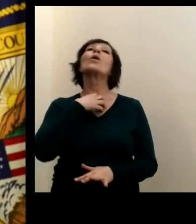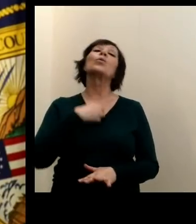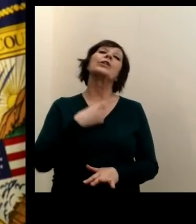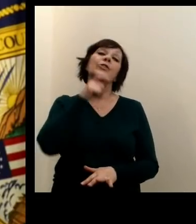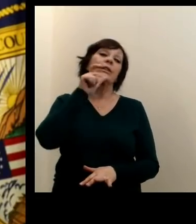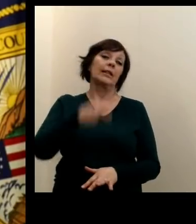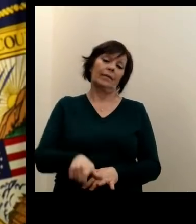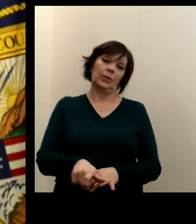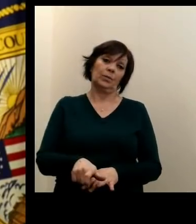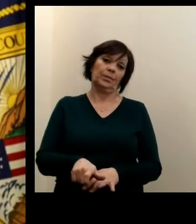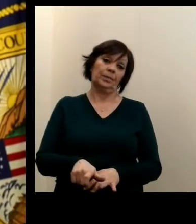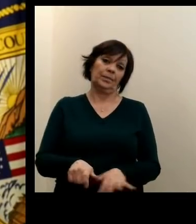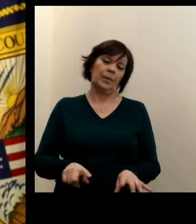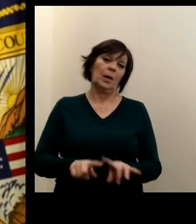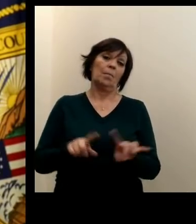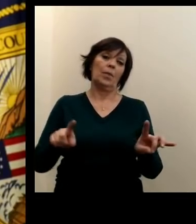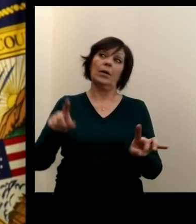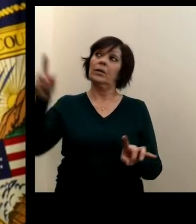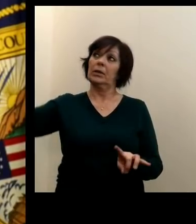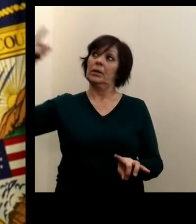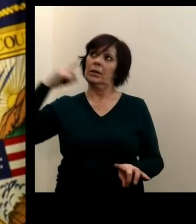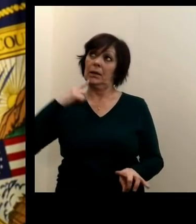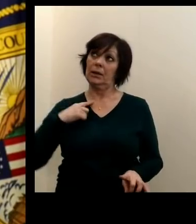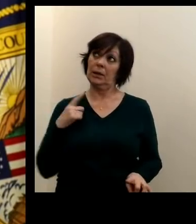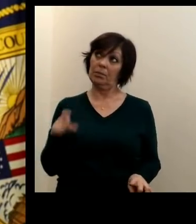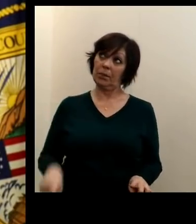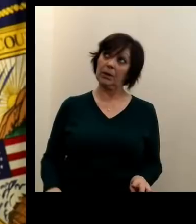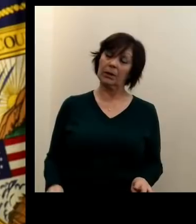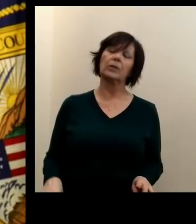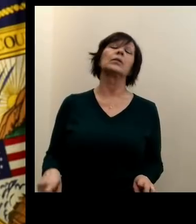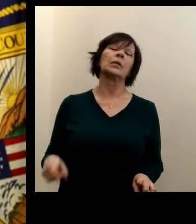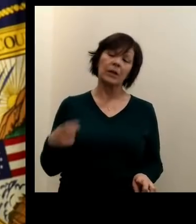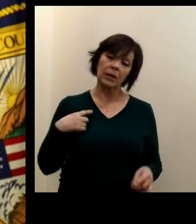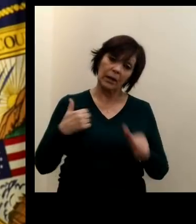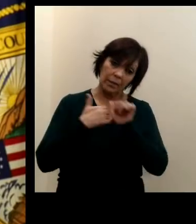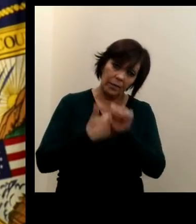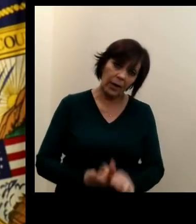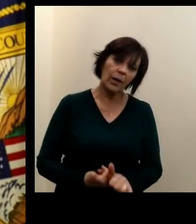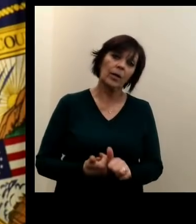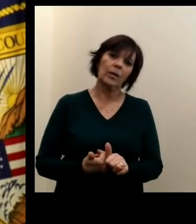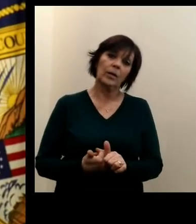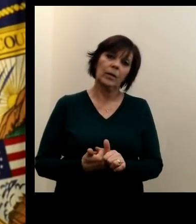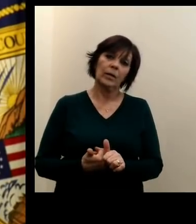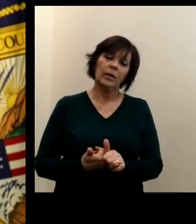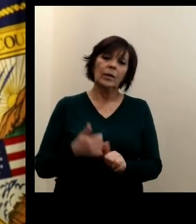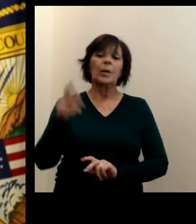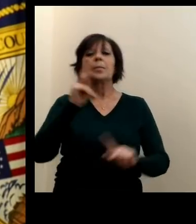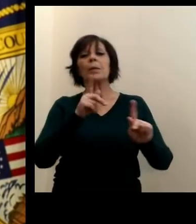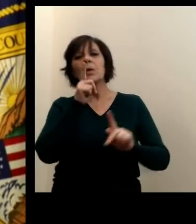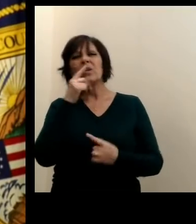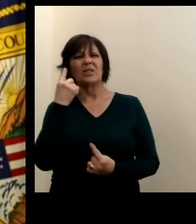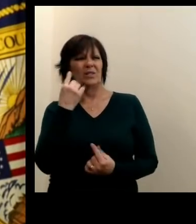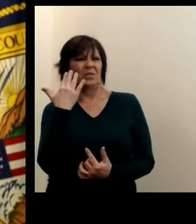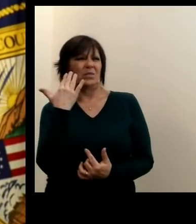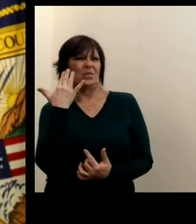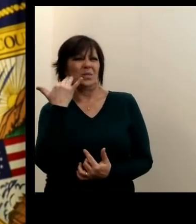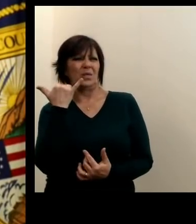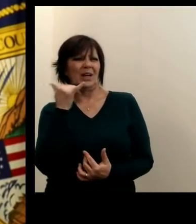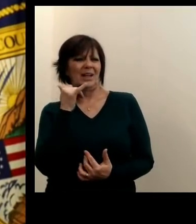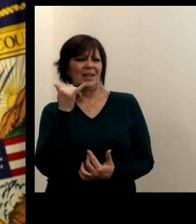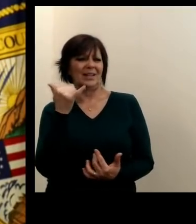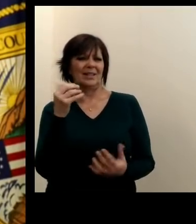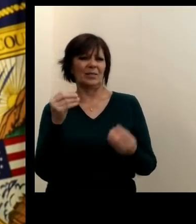to do this, but we've been told to go about it this method. We are going about this method. So people who are wondering why there's not more